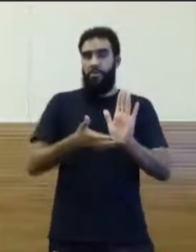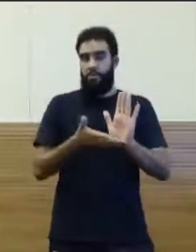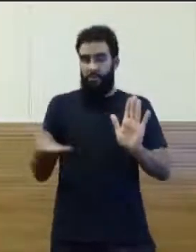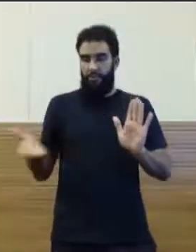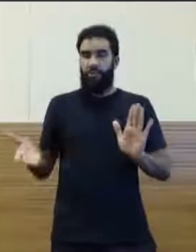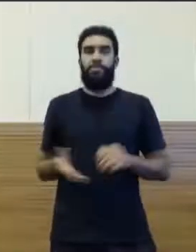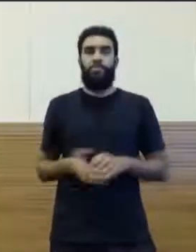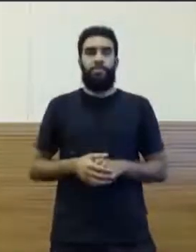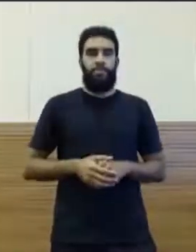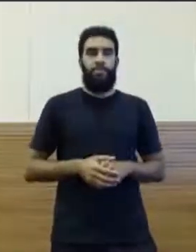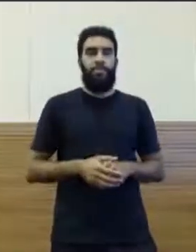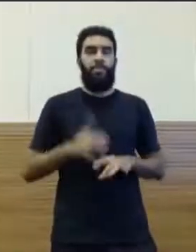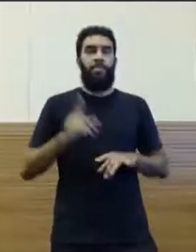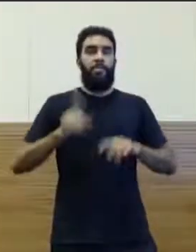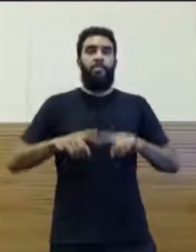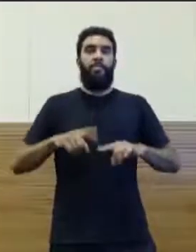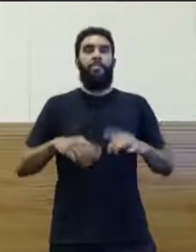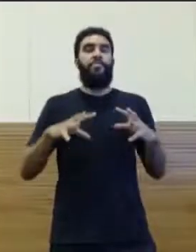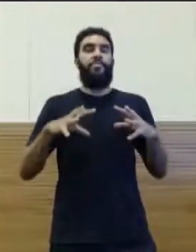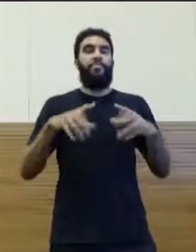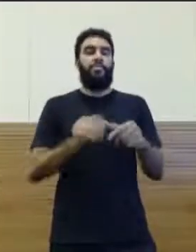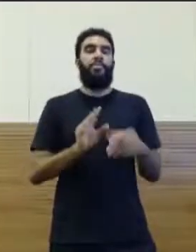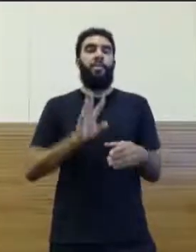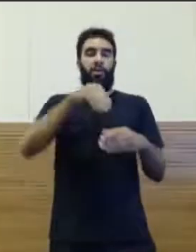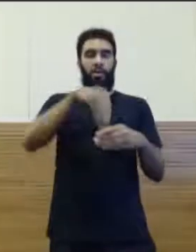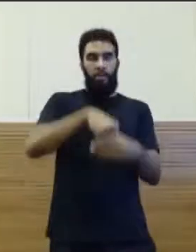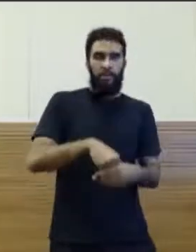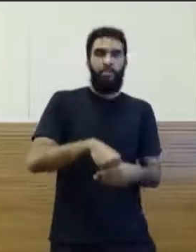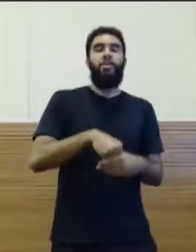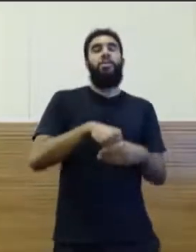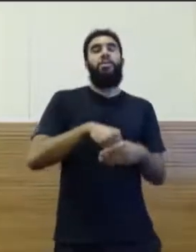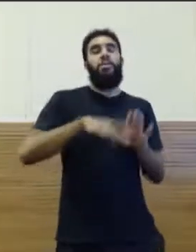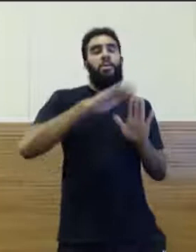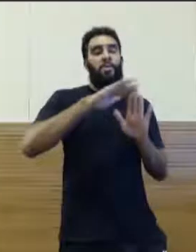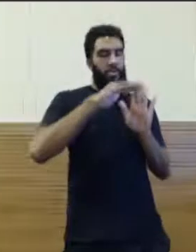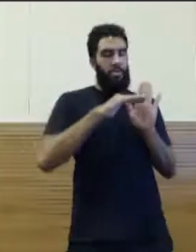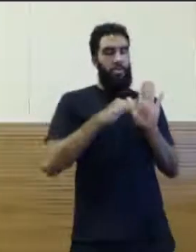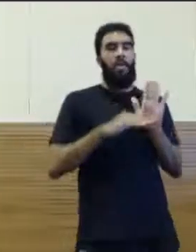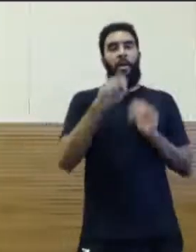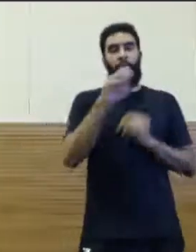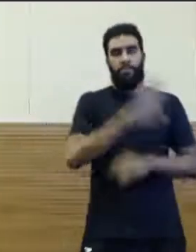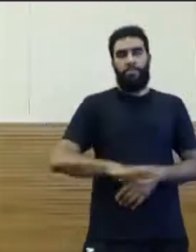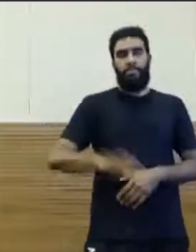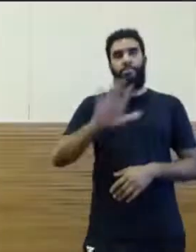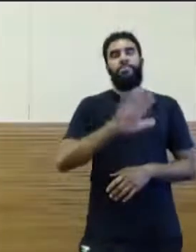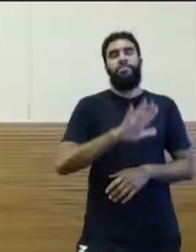an evaluation. All of these materials, everything that is in the plan,